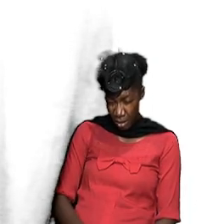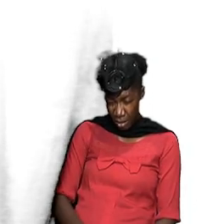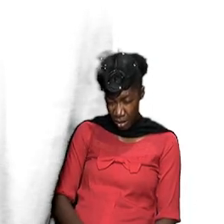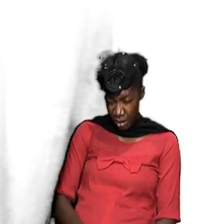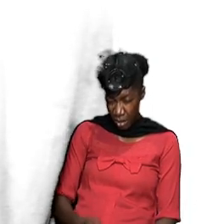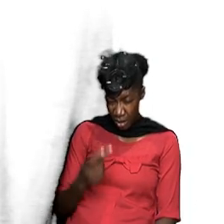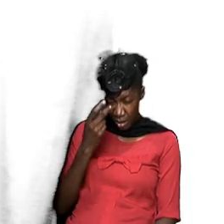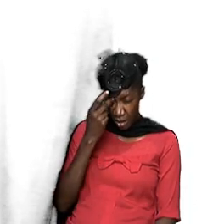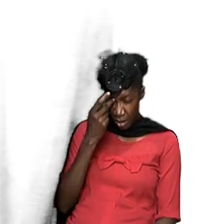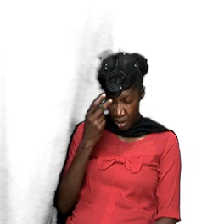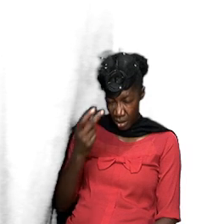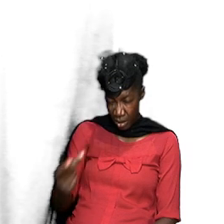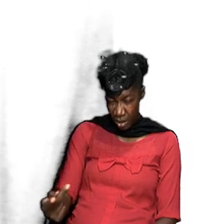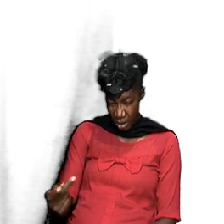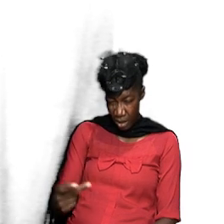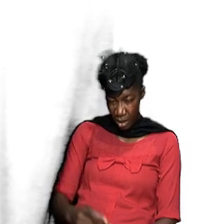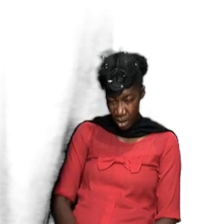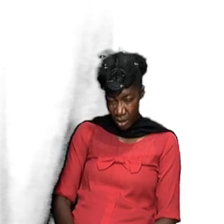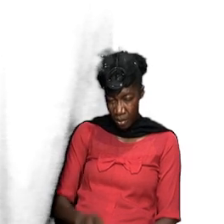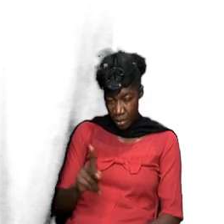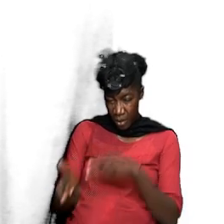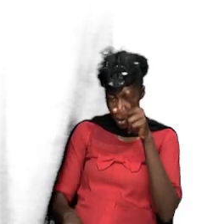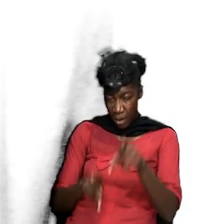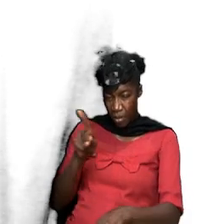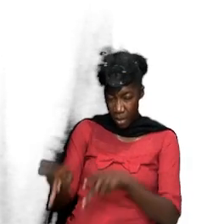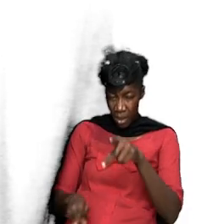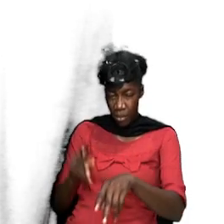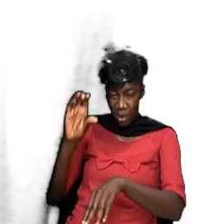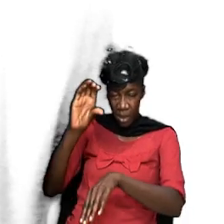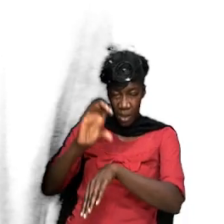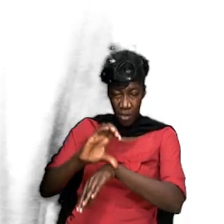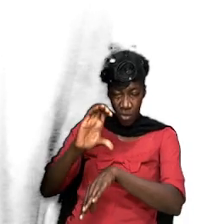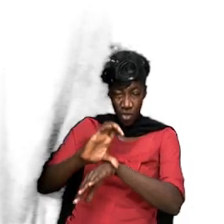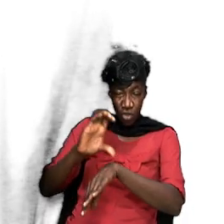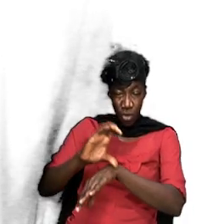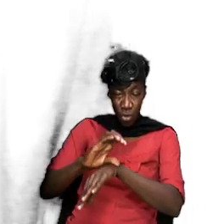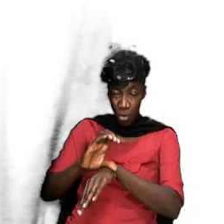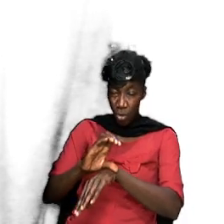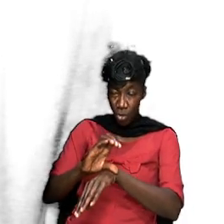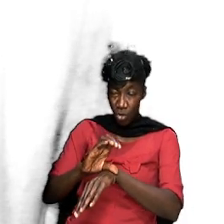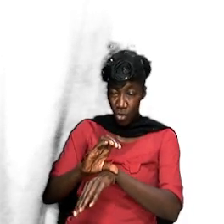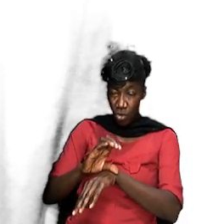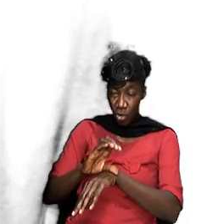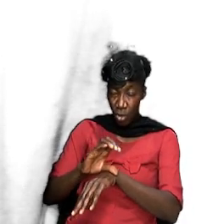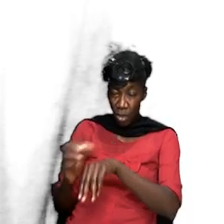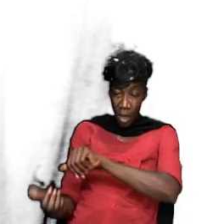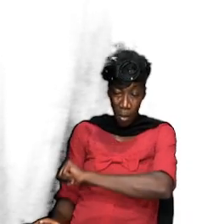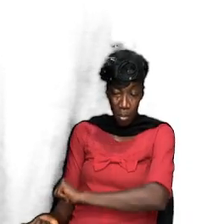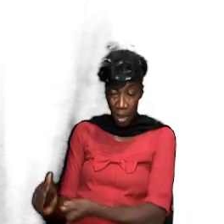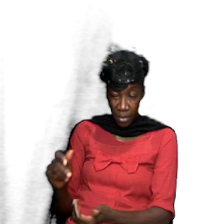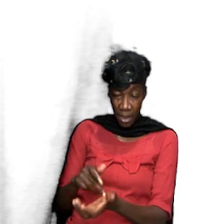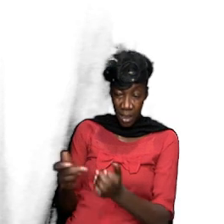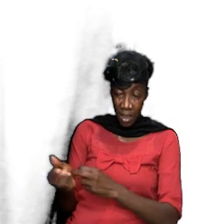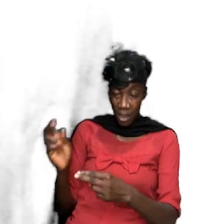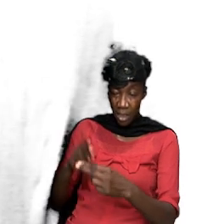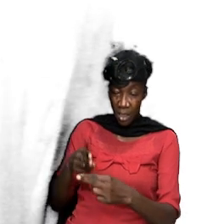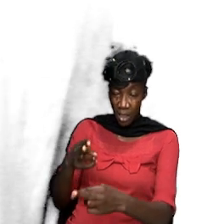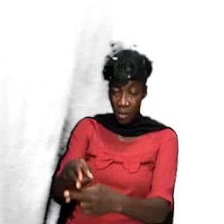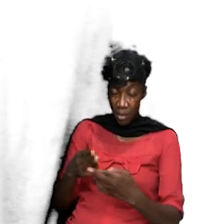to see people in church, people who are born again, receive the baptism of the Holy Ghost,